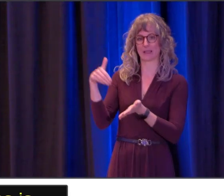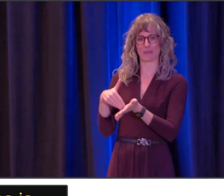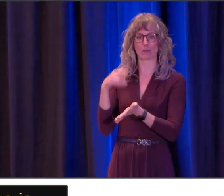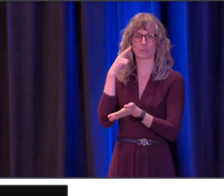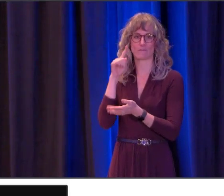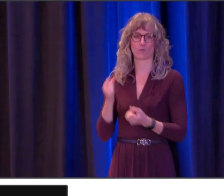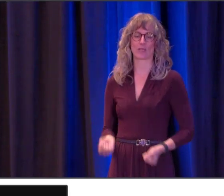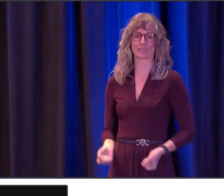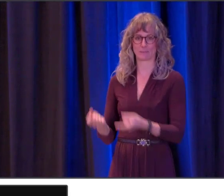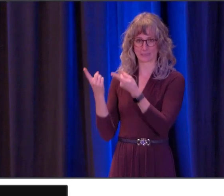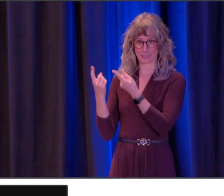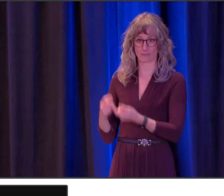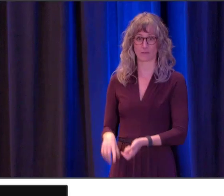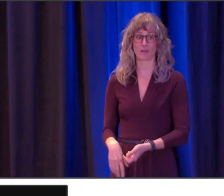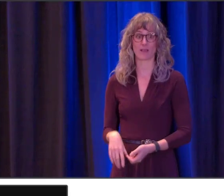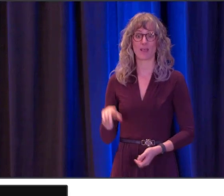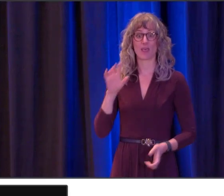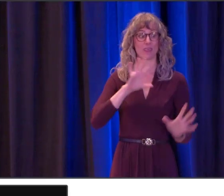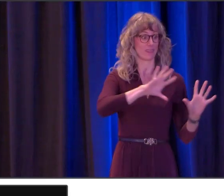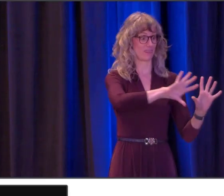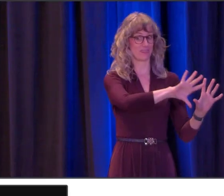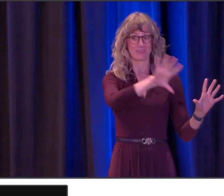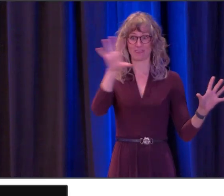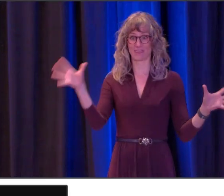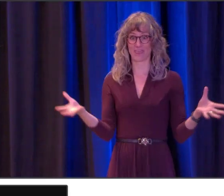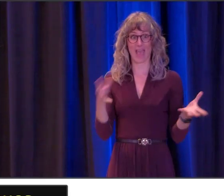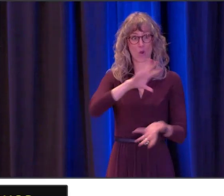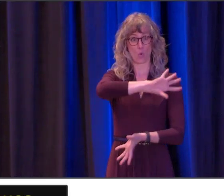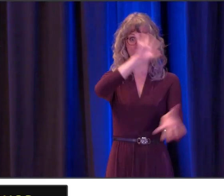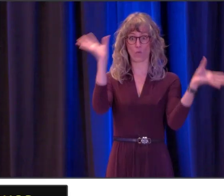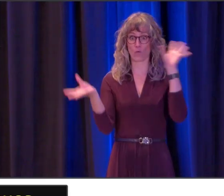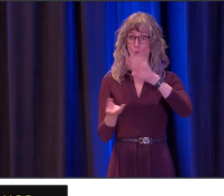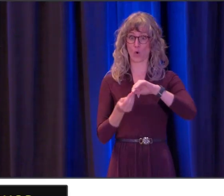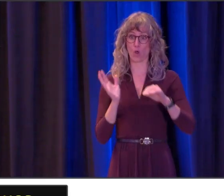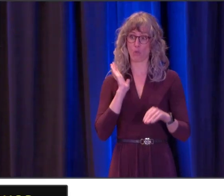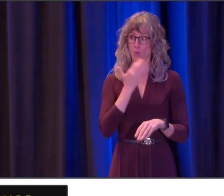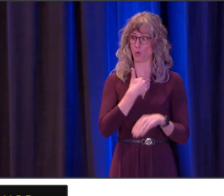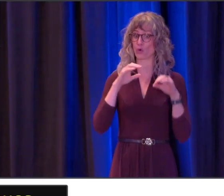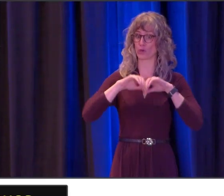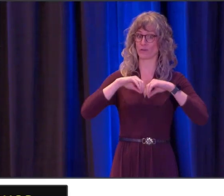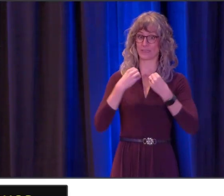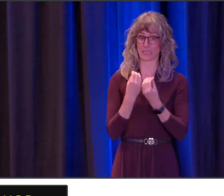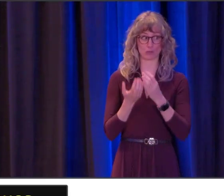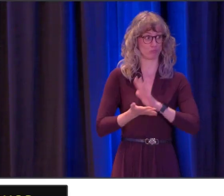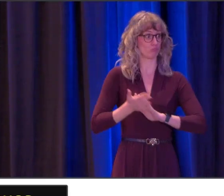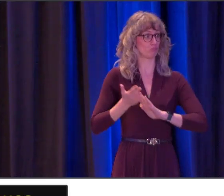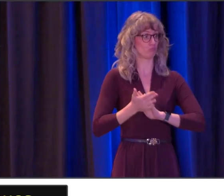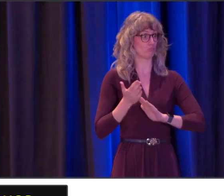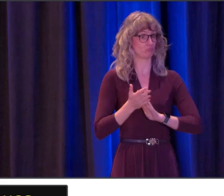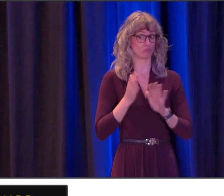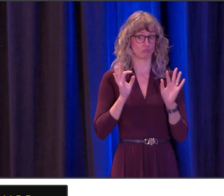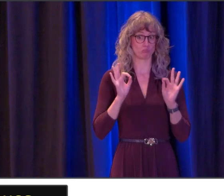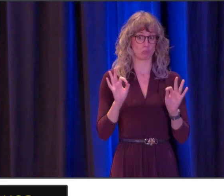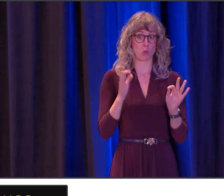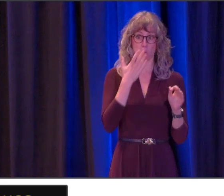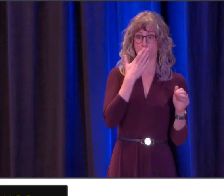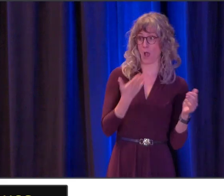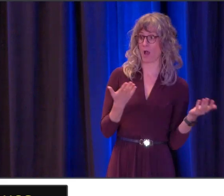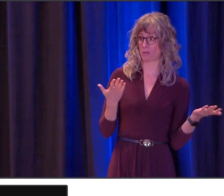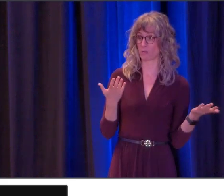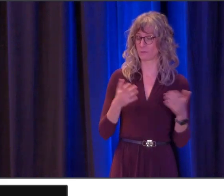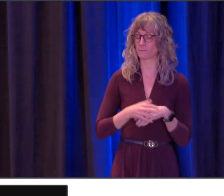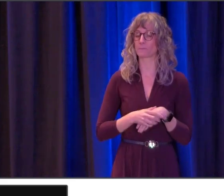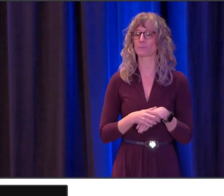expenses. So overall, the organization is doing well. As we all know